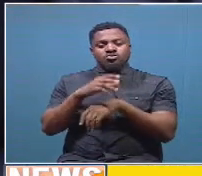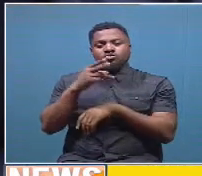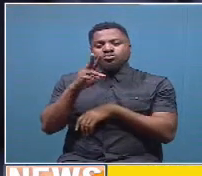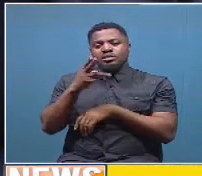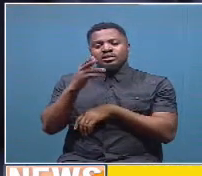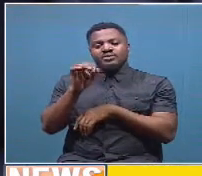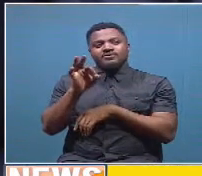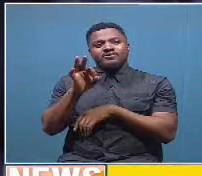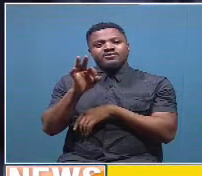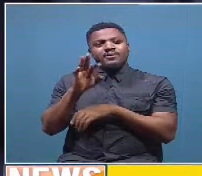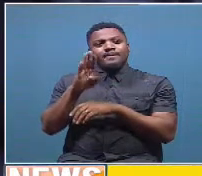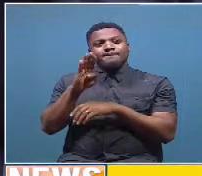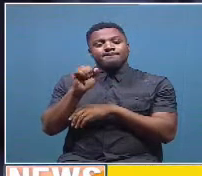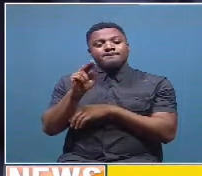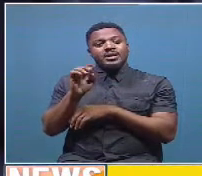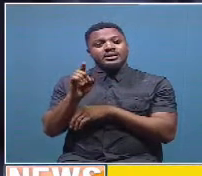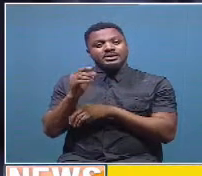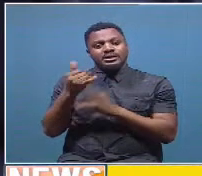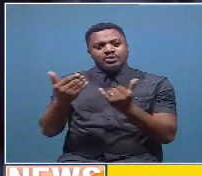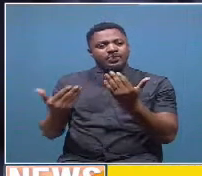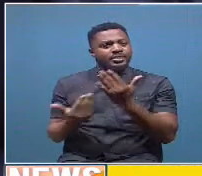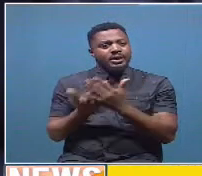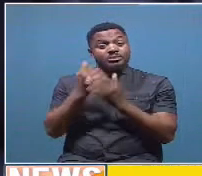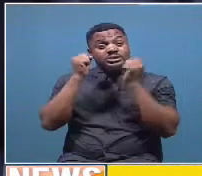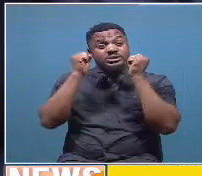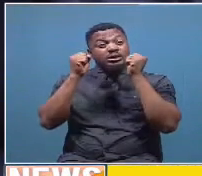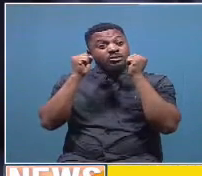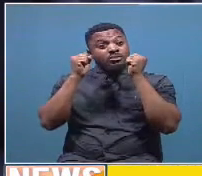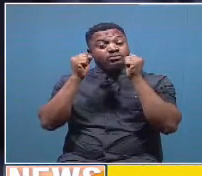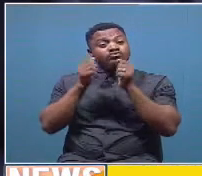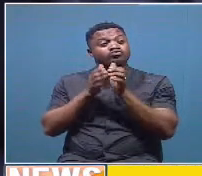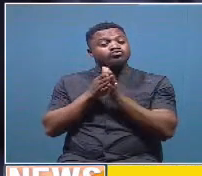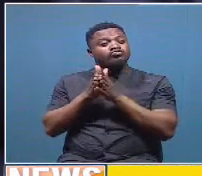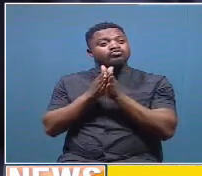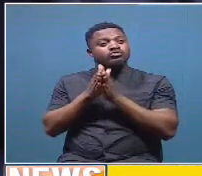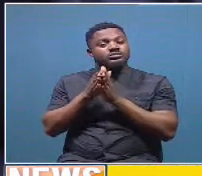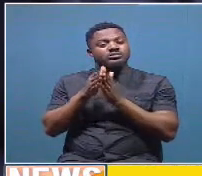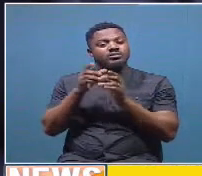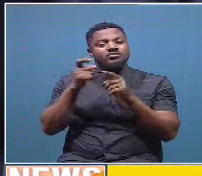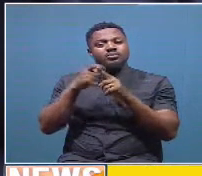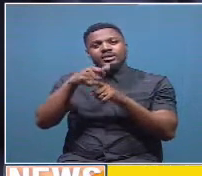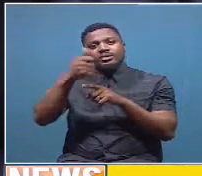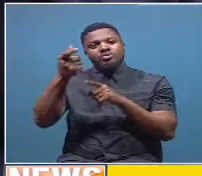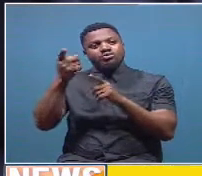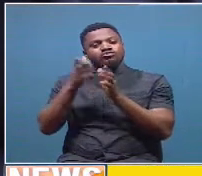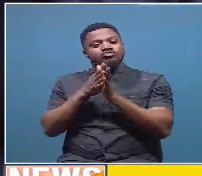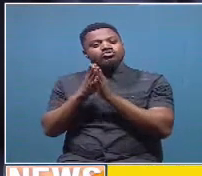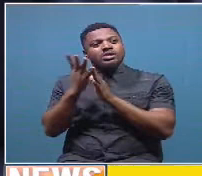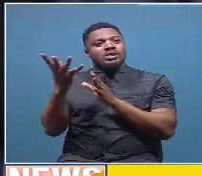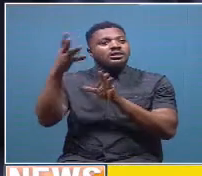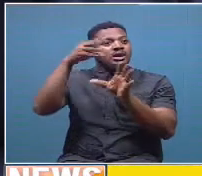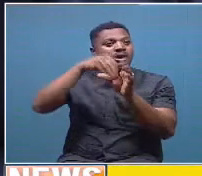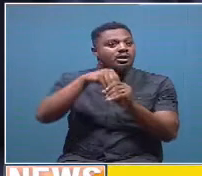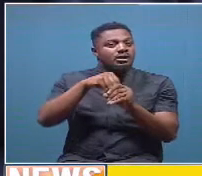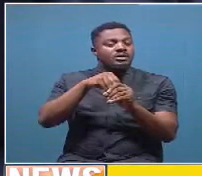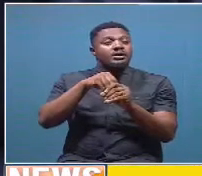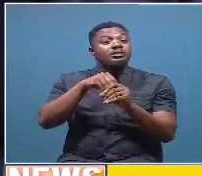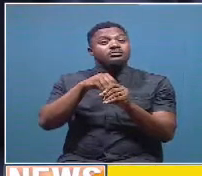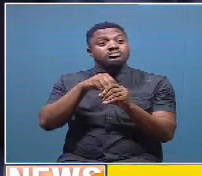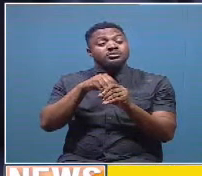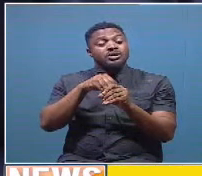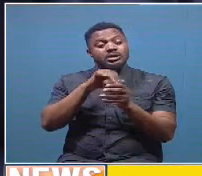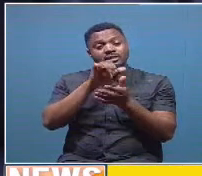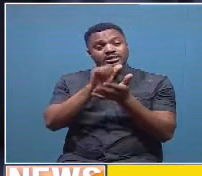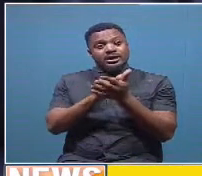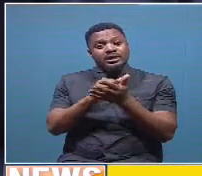band. Currently, there's a serious interest from telcos who are also interested in also being